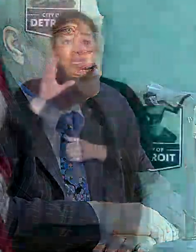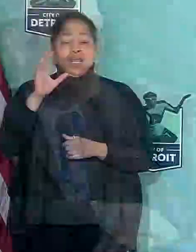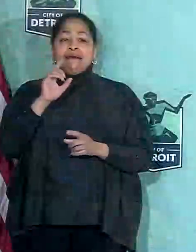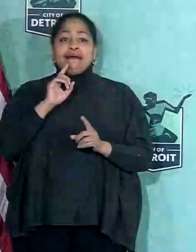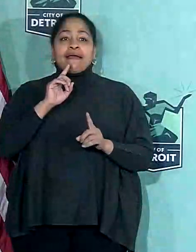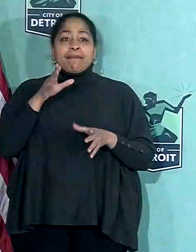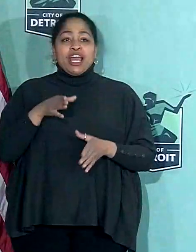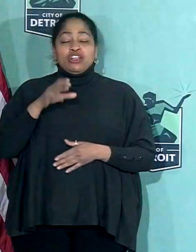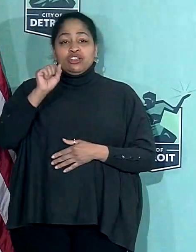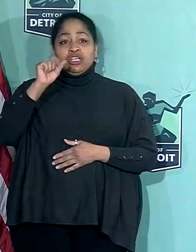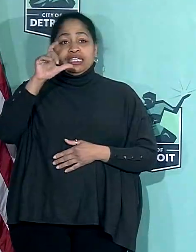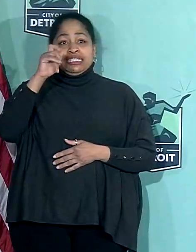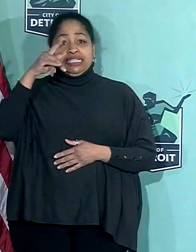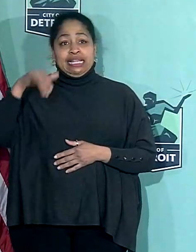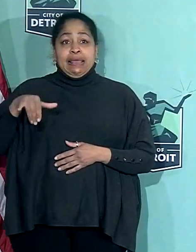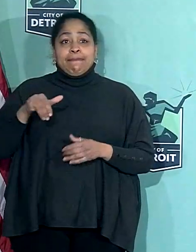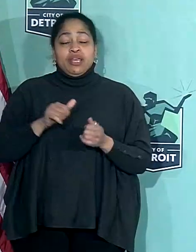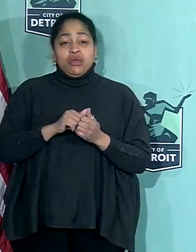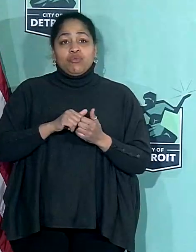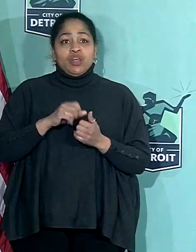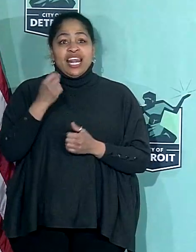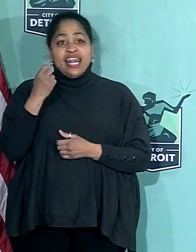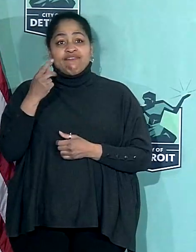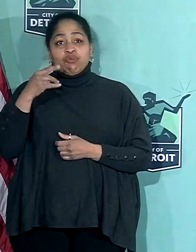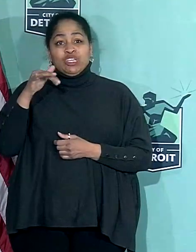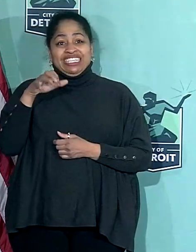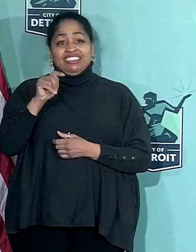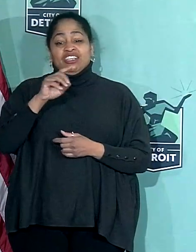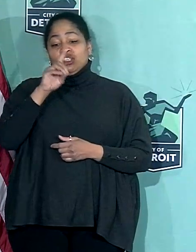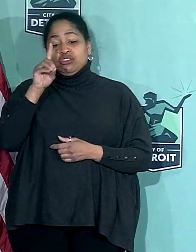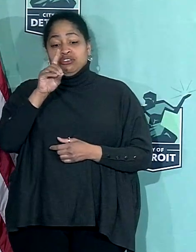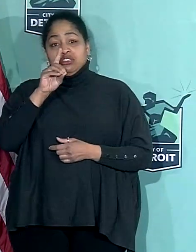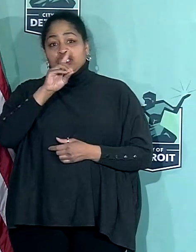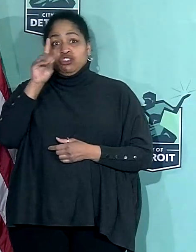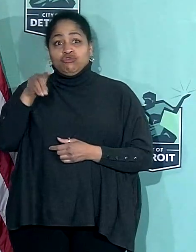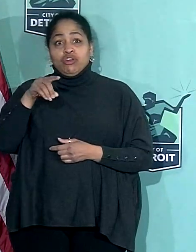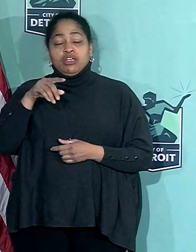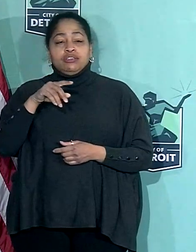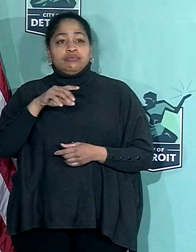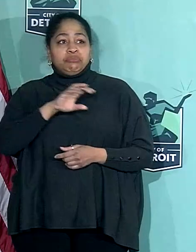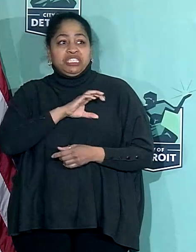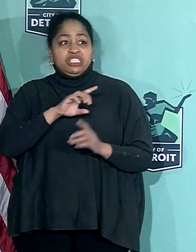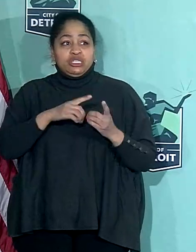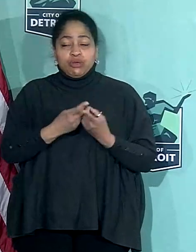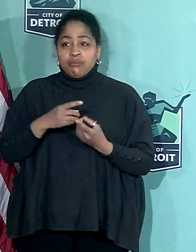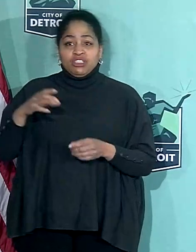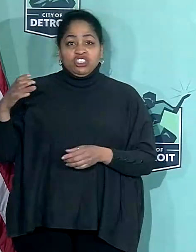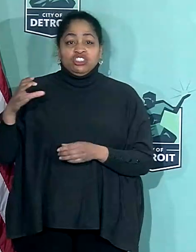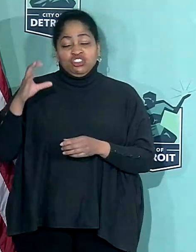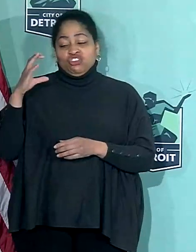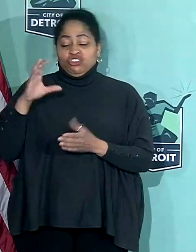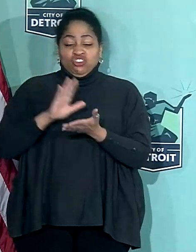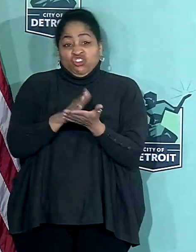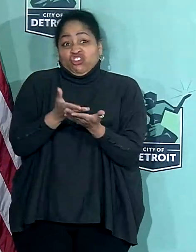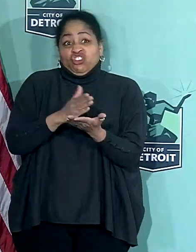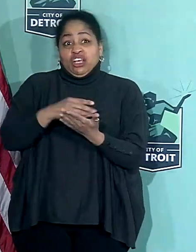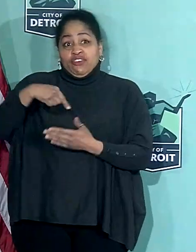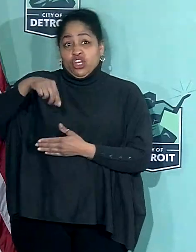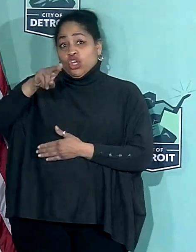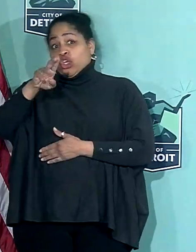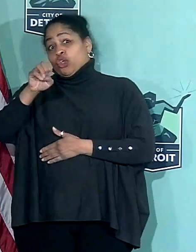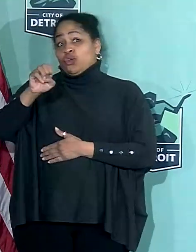11th Precinct of the Detroit Police Department, Chef Q from the restaurant Cooking with Q, and